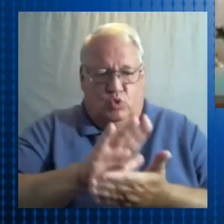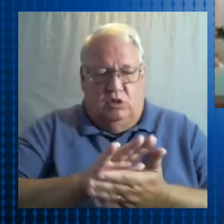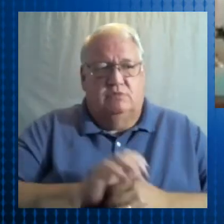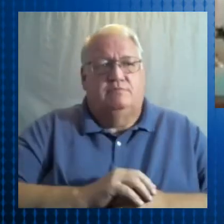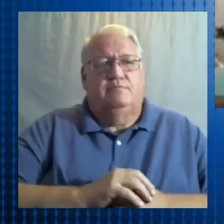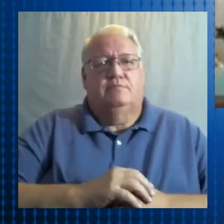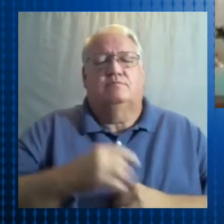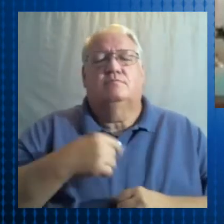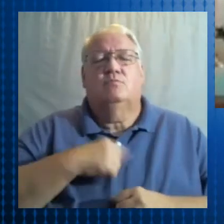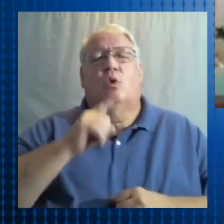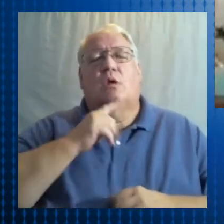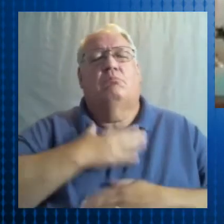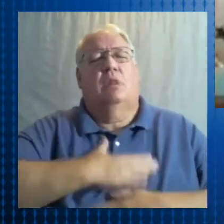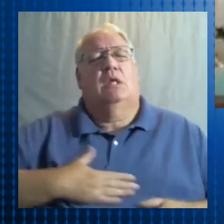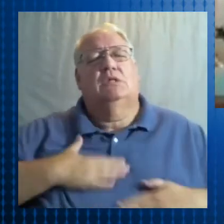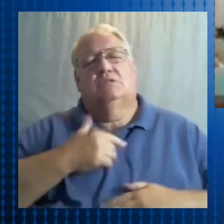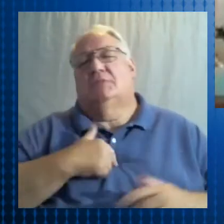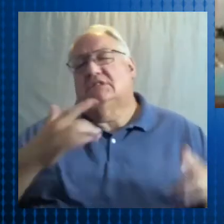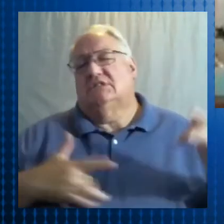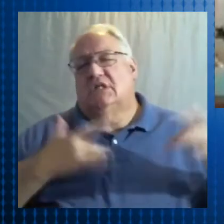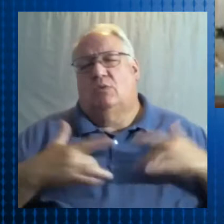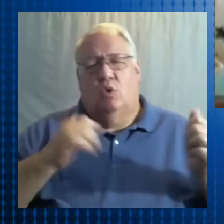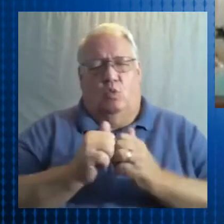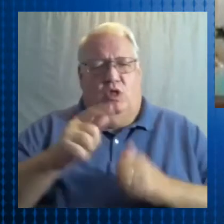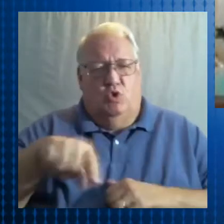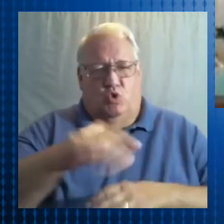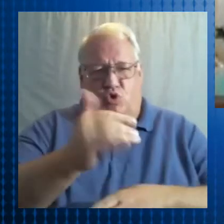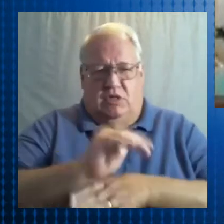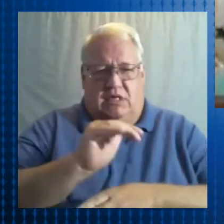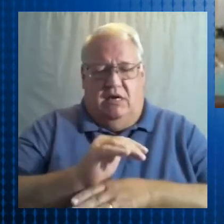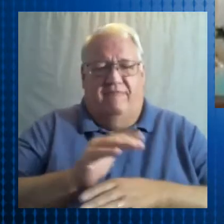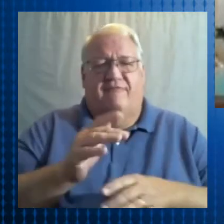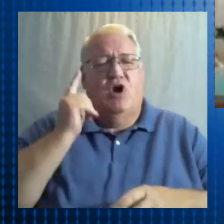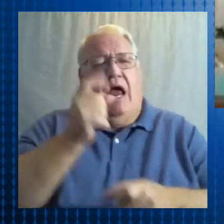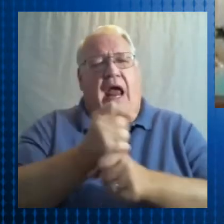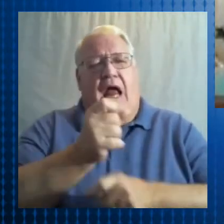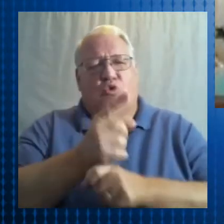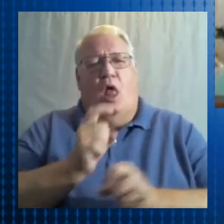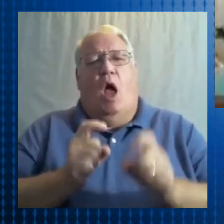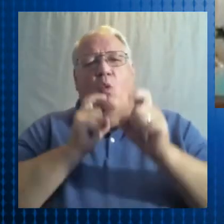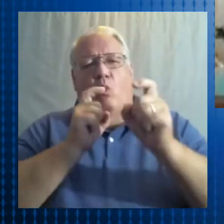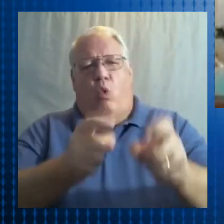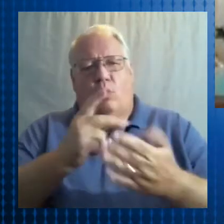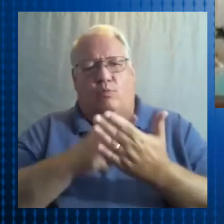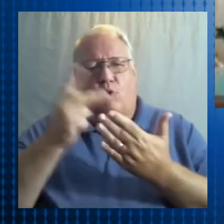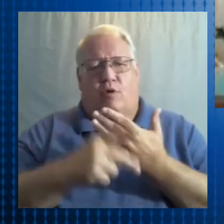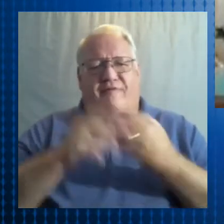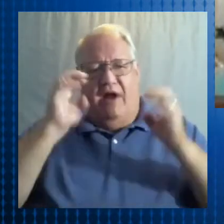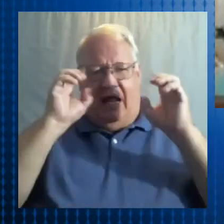I am very pleased and excited to be with you this evening for the annual awards program of the